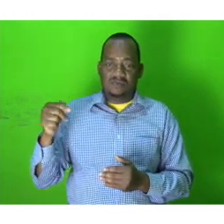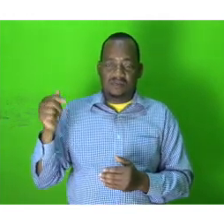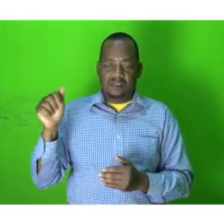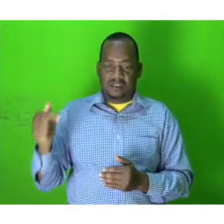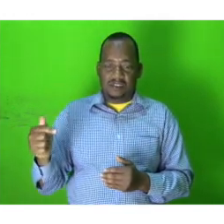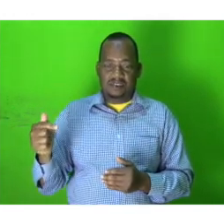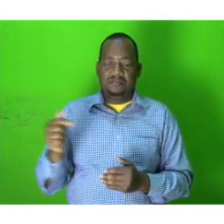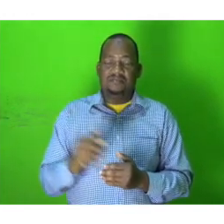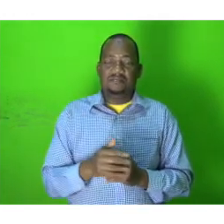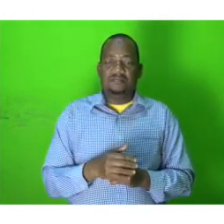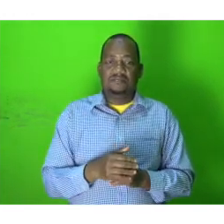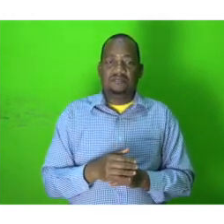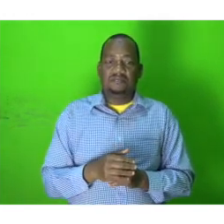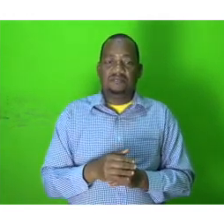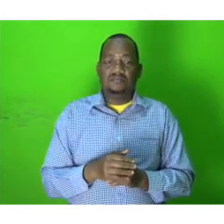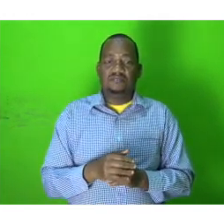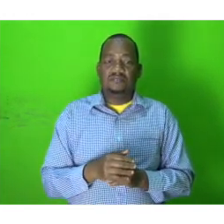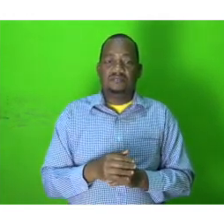of